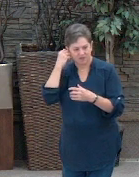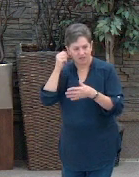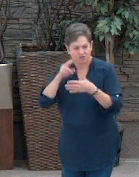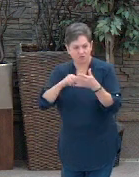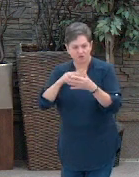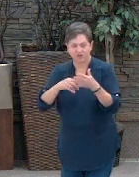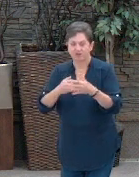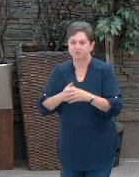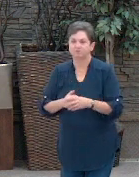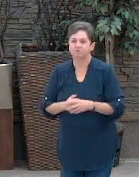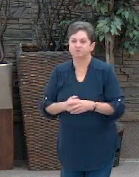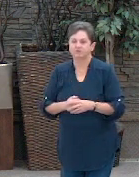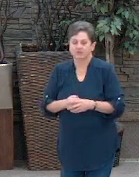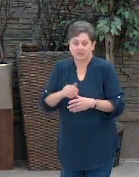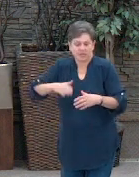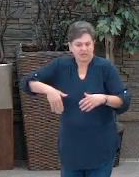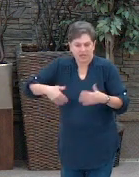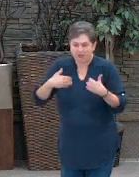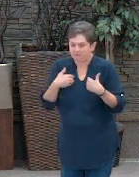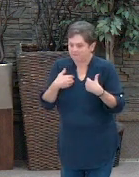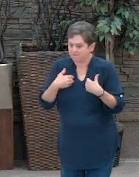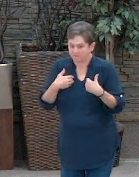it. They didn't have it.